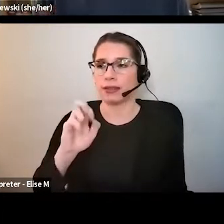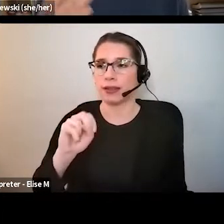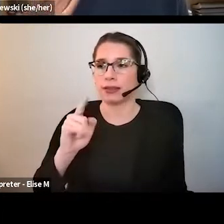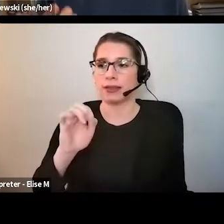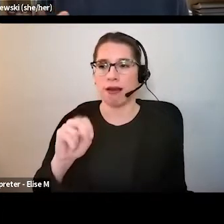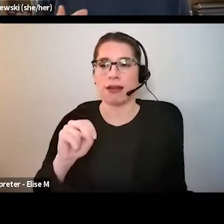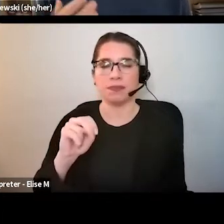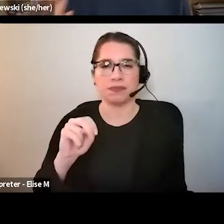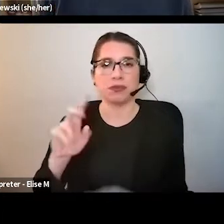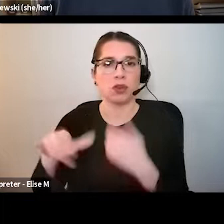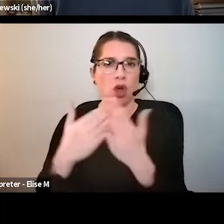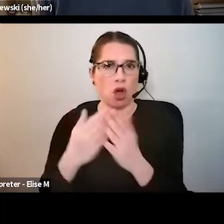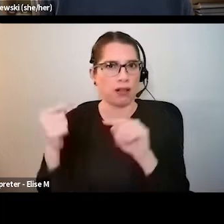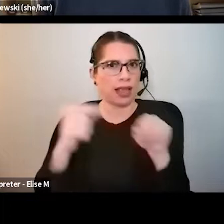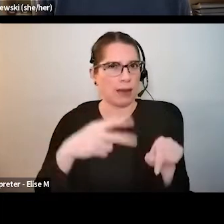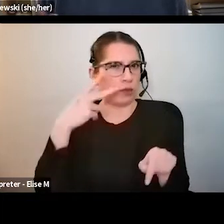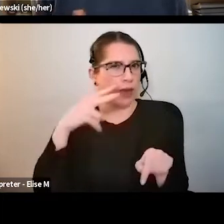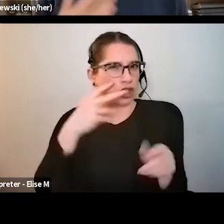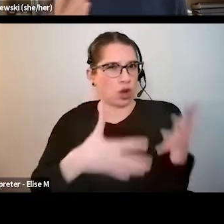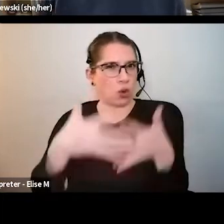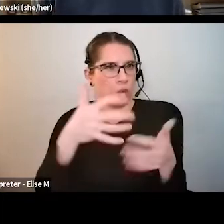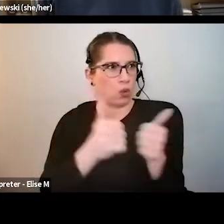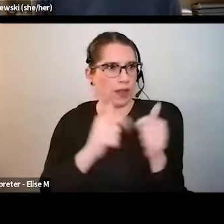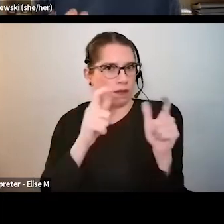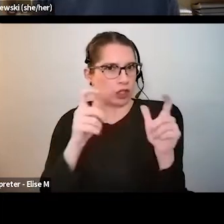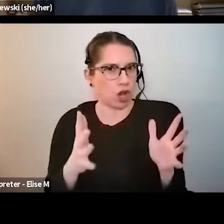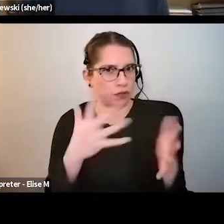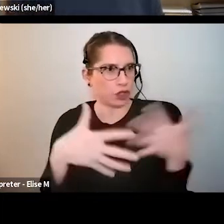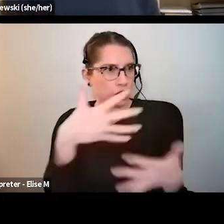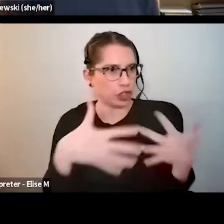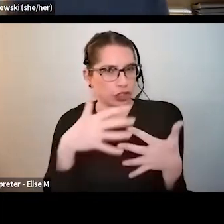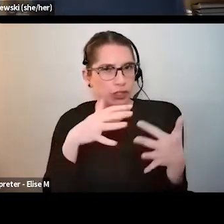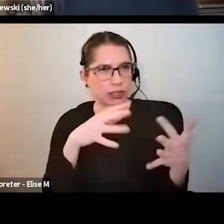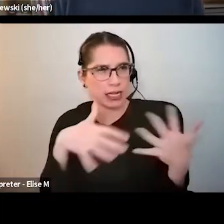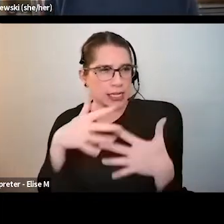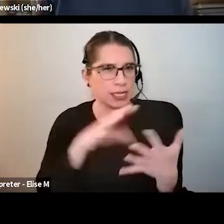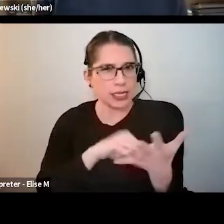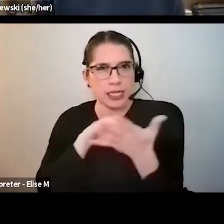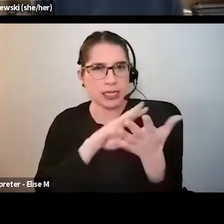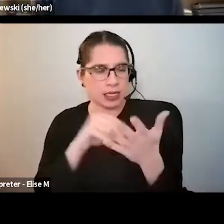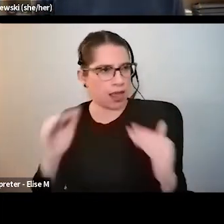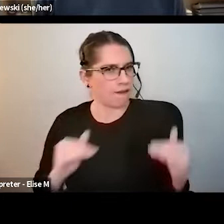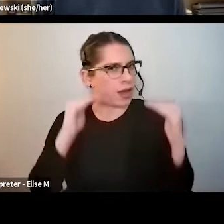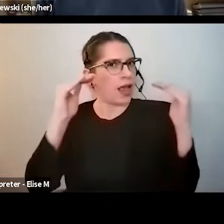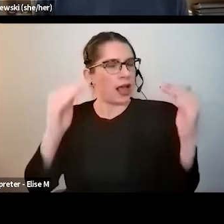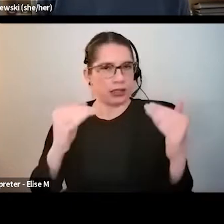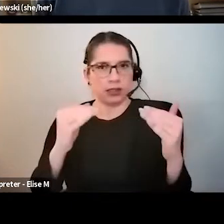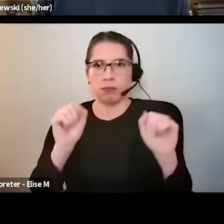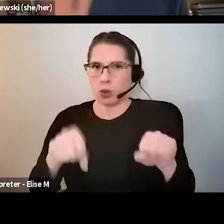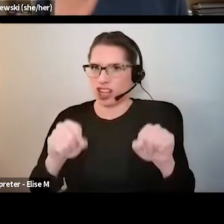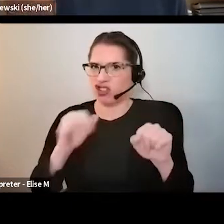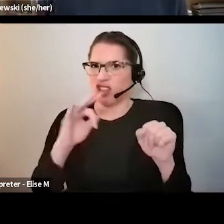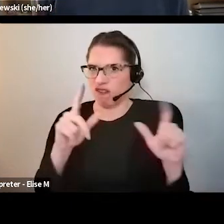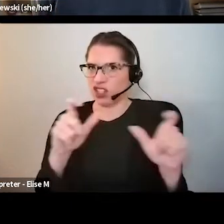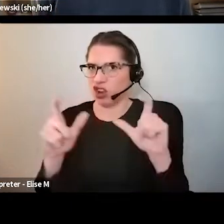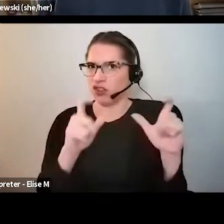Mexico and interacted with Mexican photographers, and together they advanced the artistic potential of the medium. The